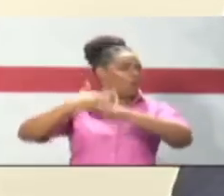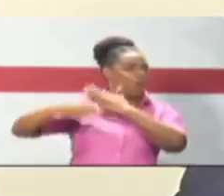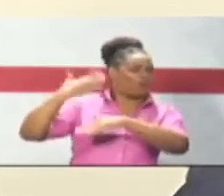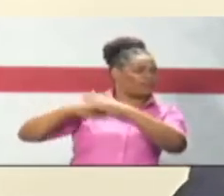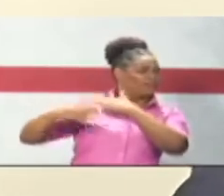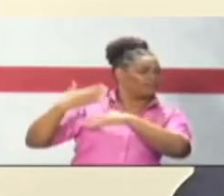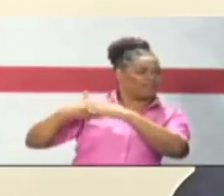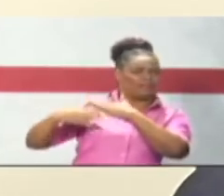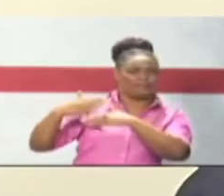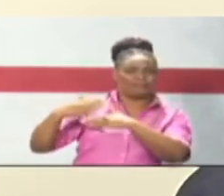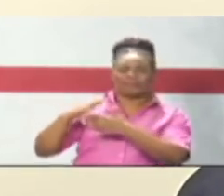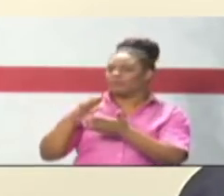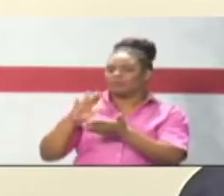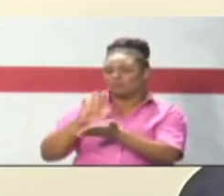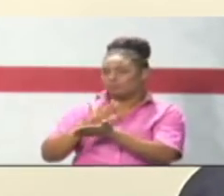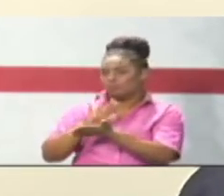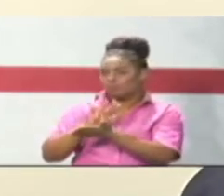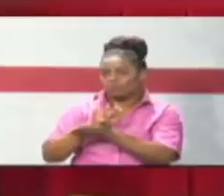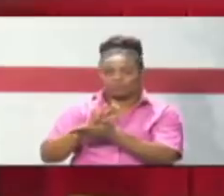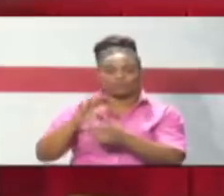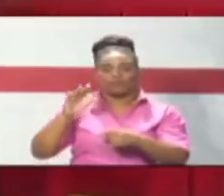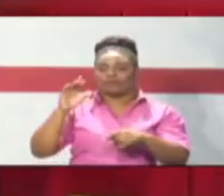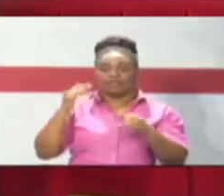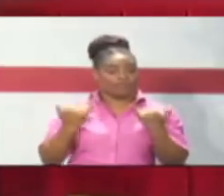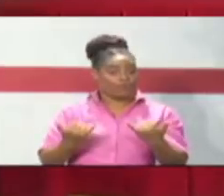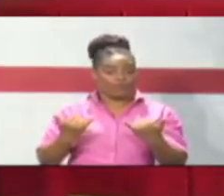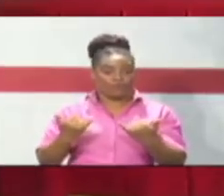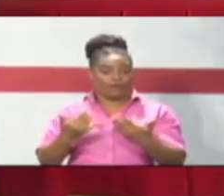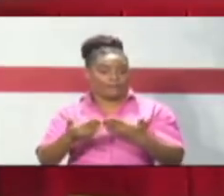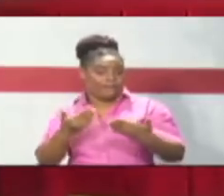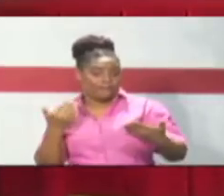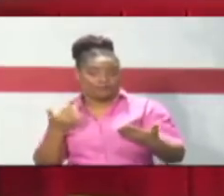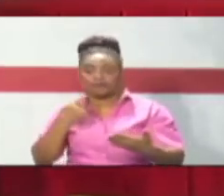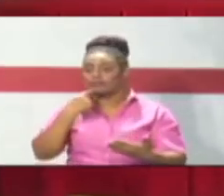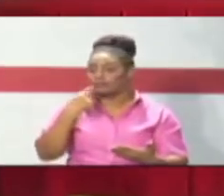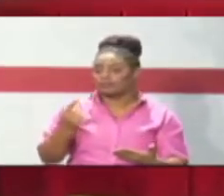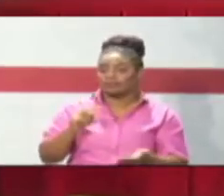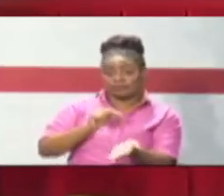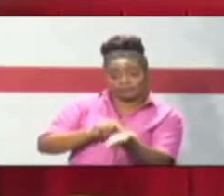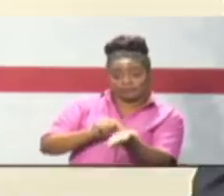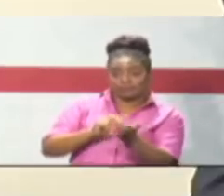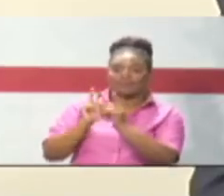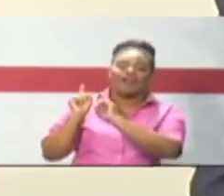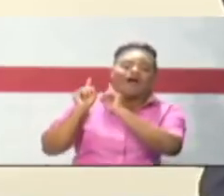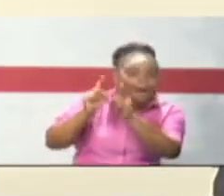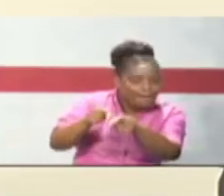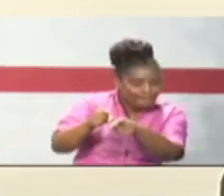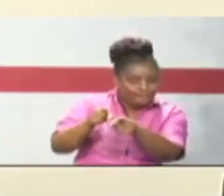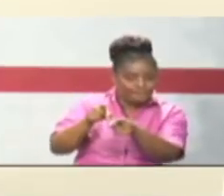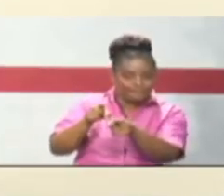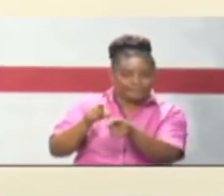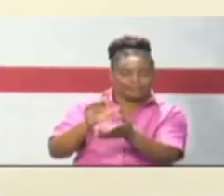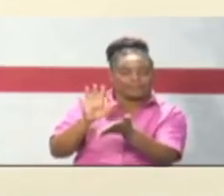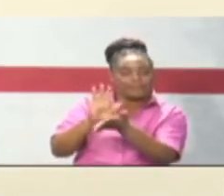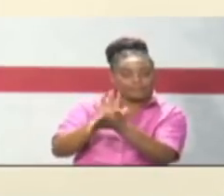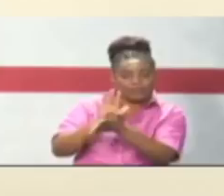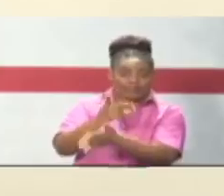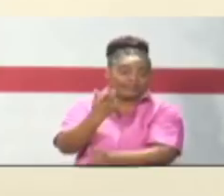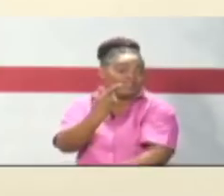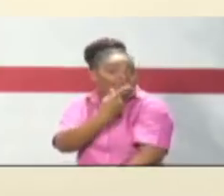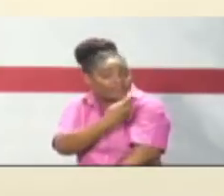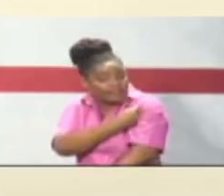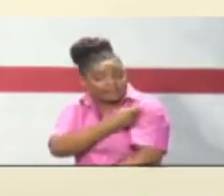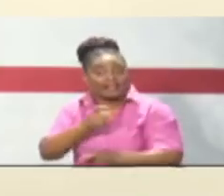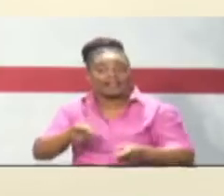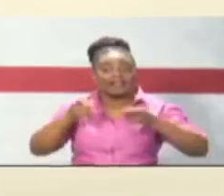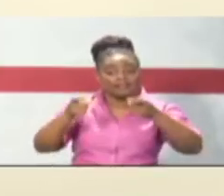don't know if Avery is old enough to remember. In our days, the nurses used to come into the school, vaccinate you, give you your card,